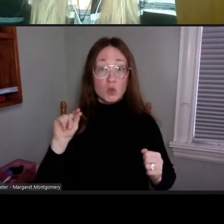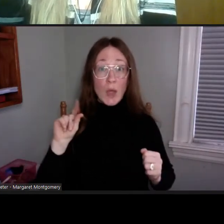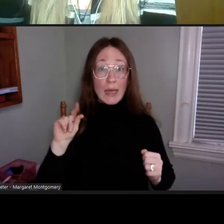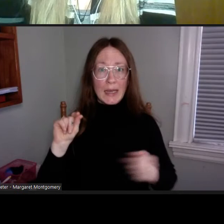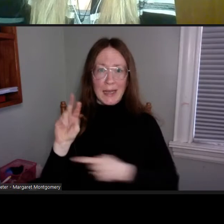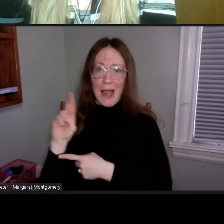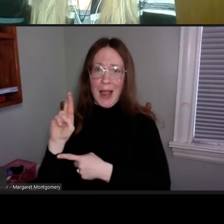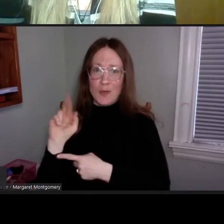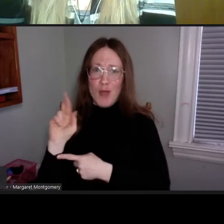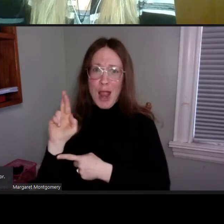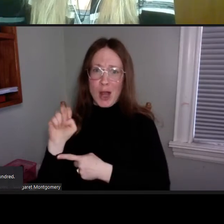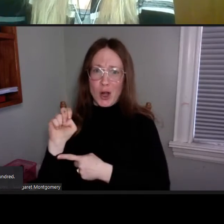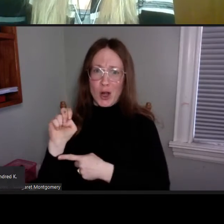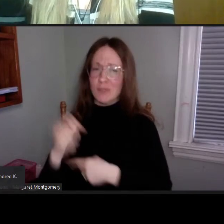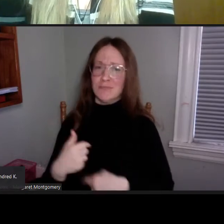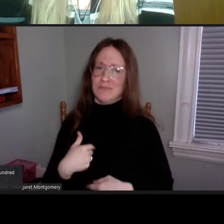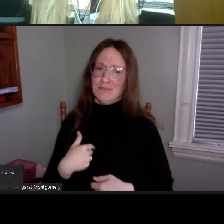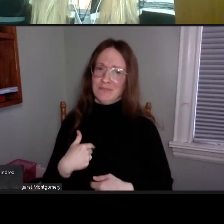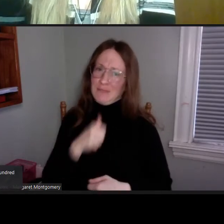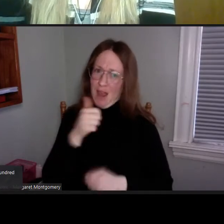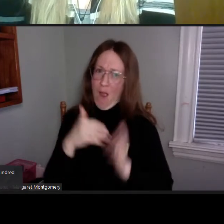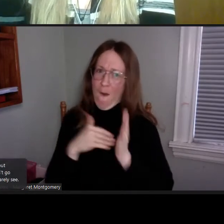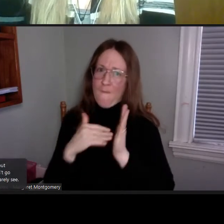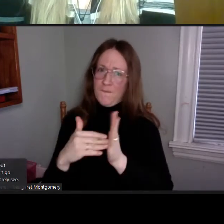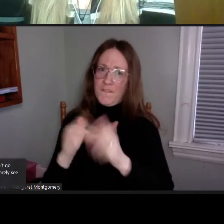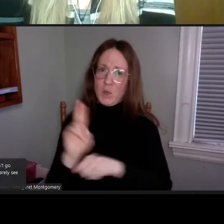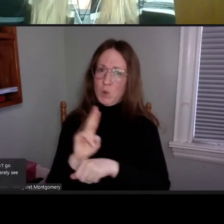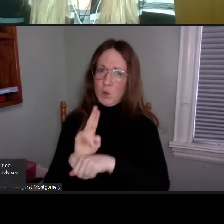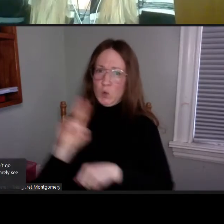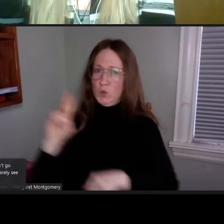I don't go above 50 or 100s because I very rarely see those.